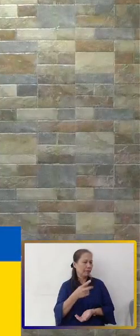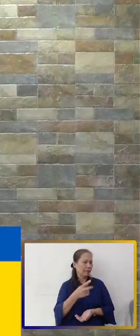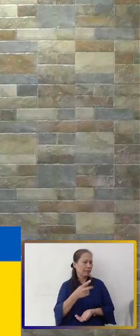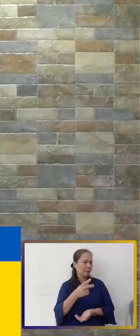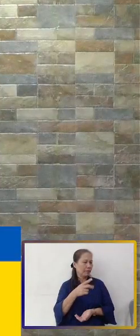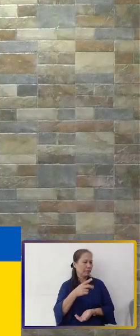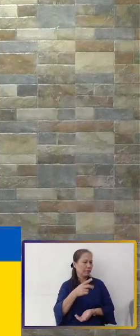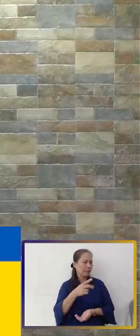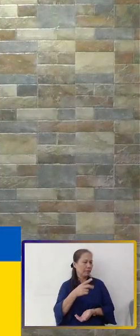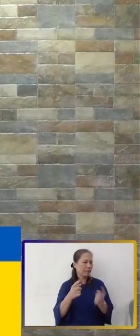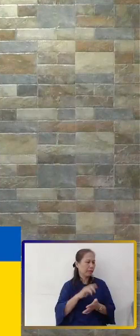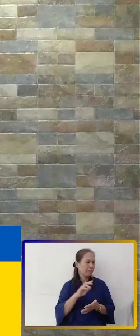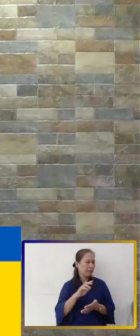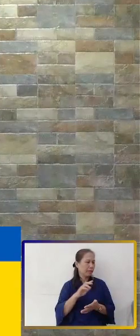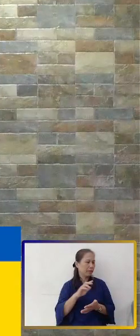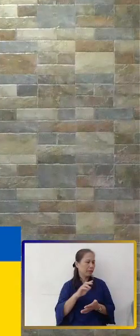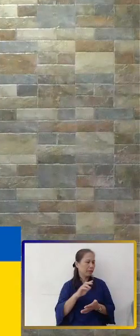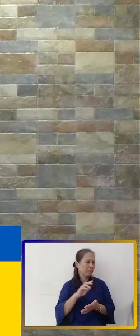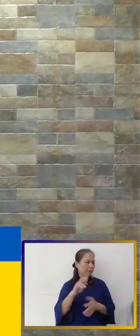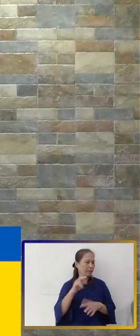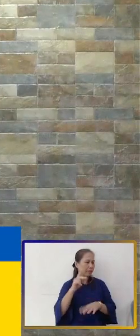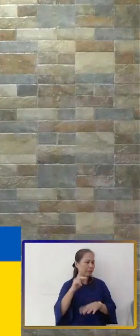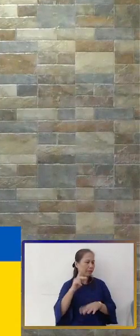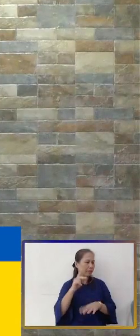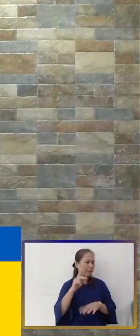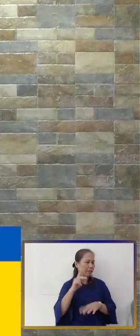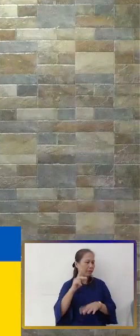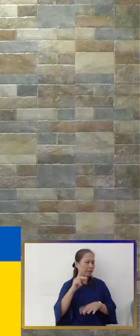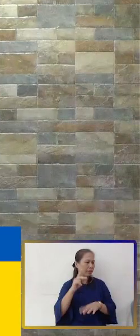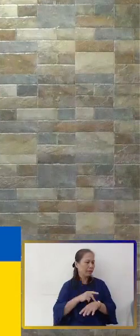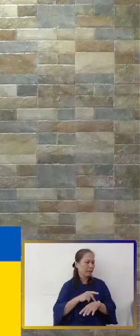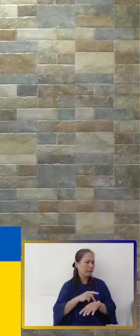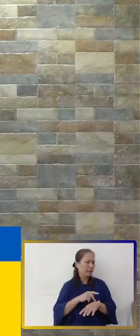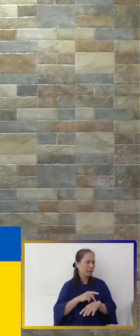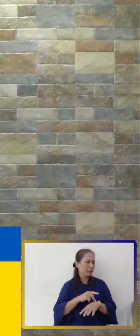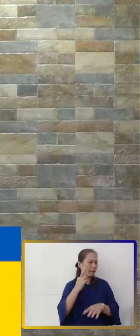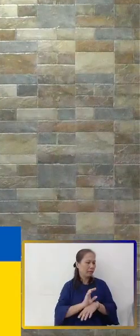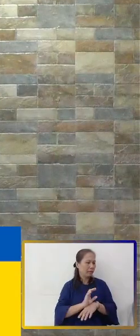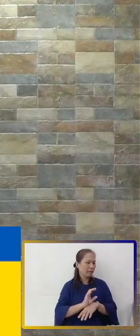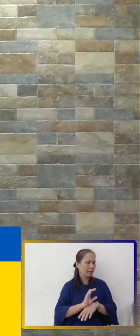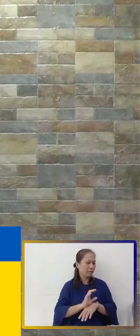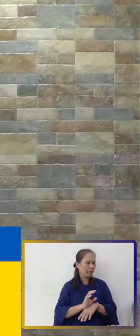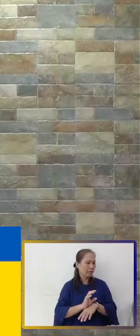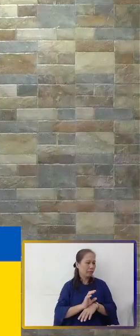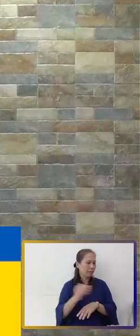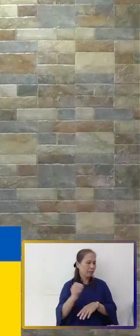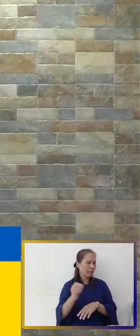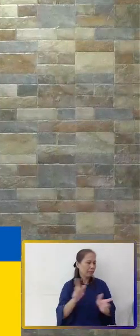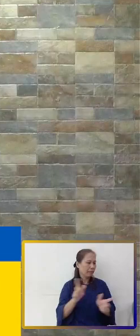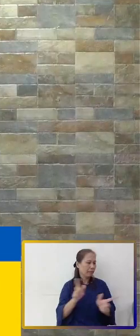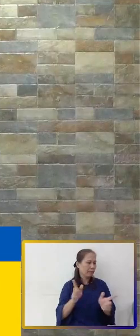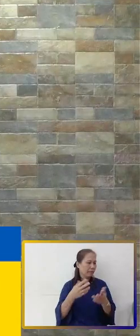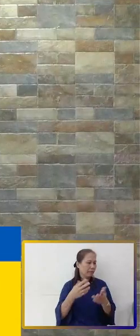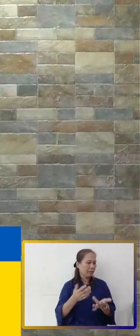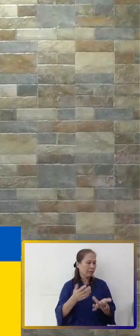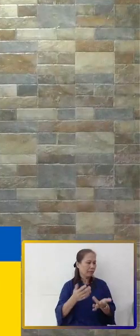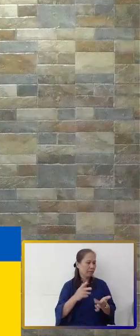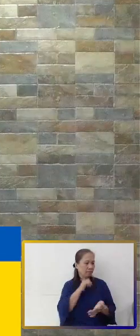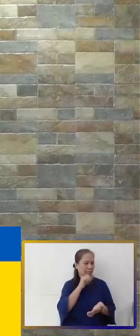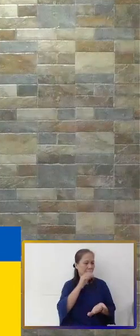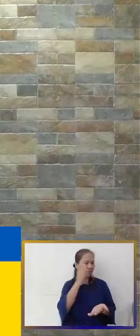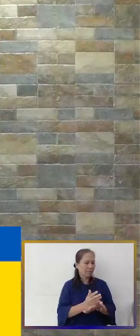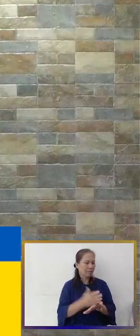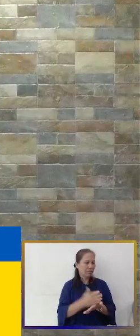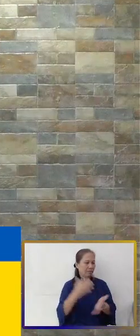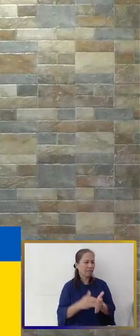TH Peter and this rock I will build my church and the Gates of Hell shall not